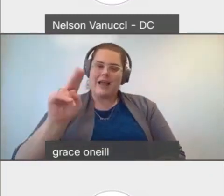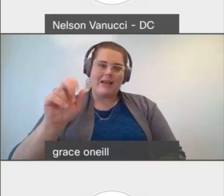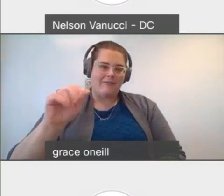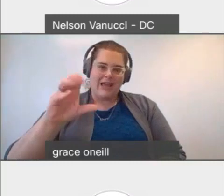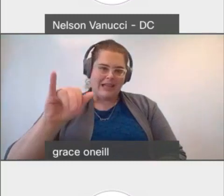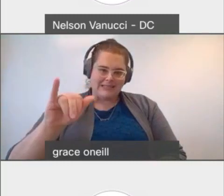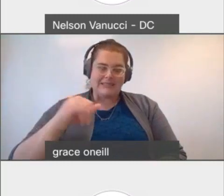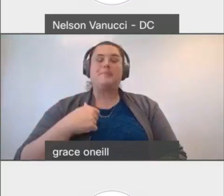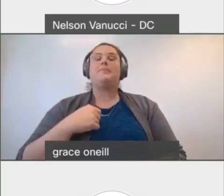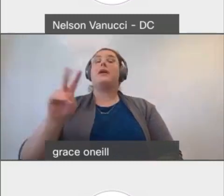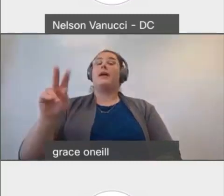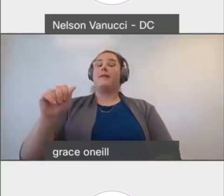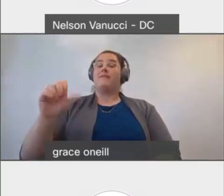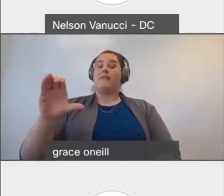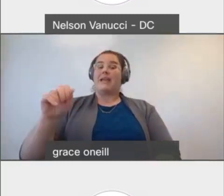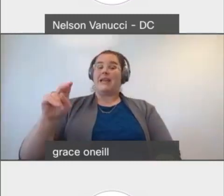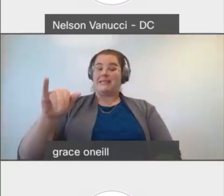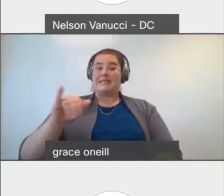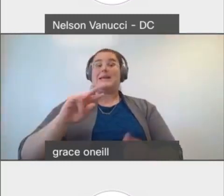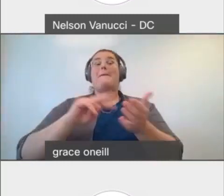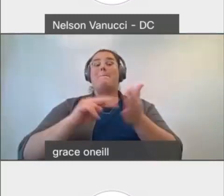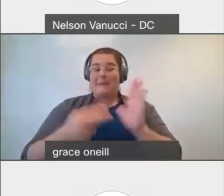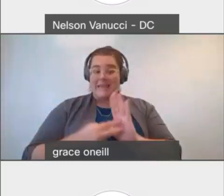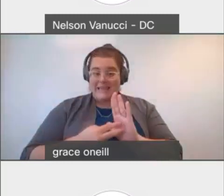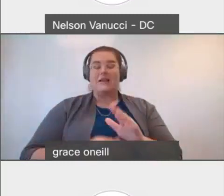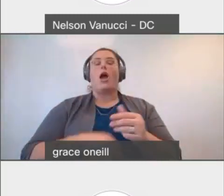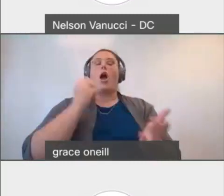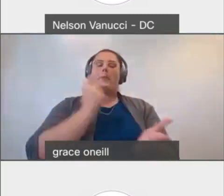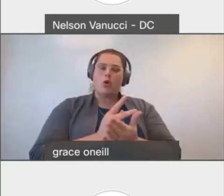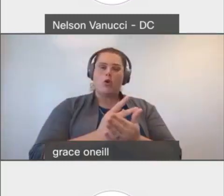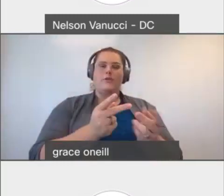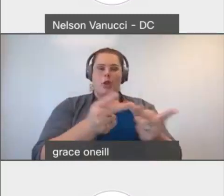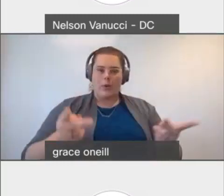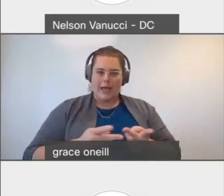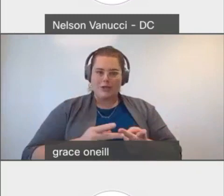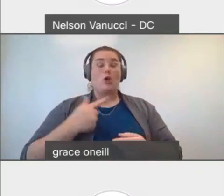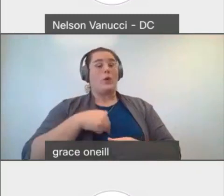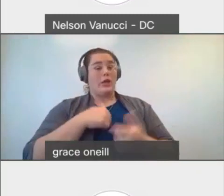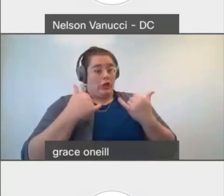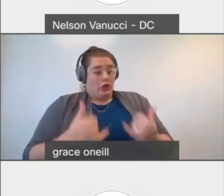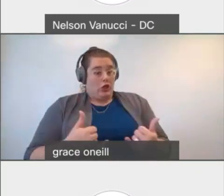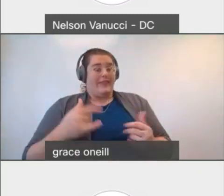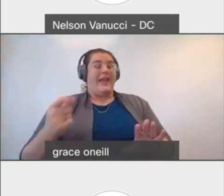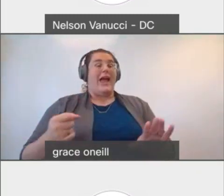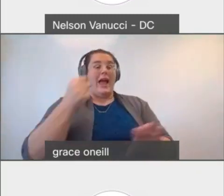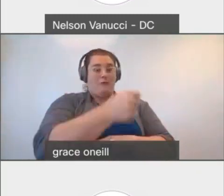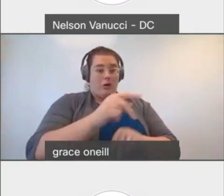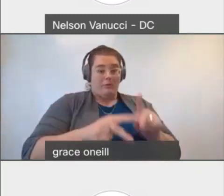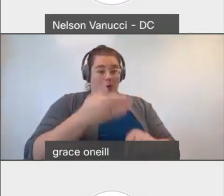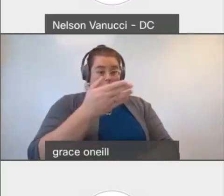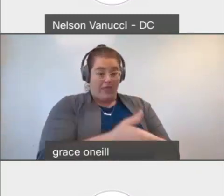approved location that we currently have put people in, and then someone moved